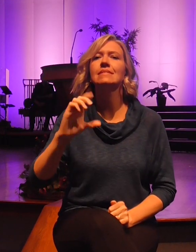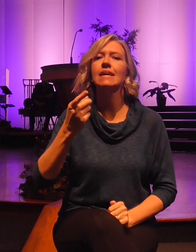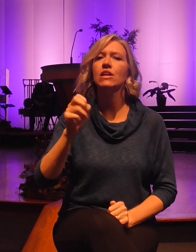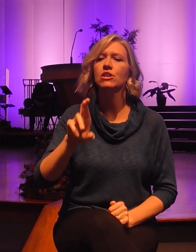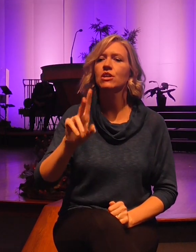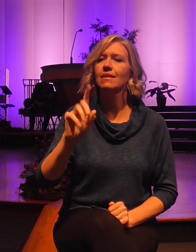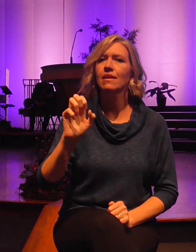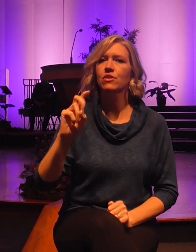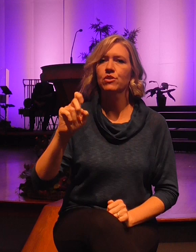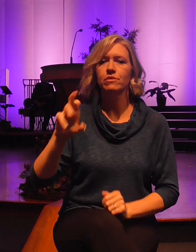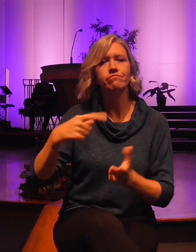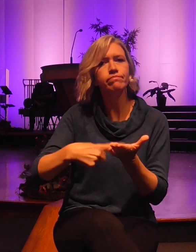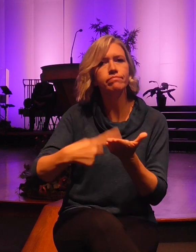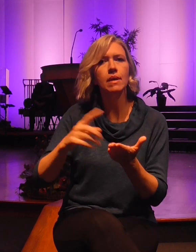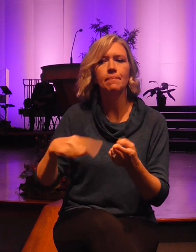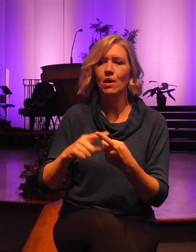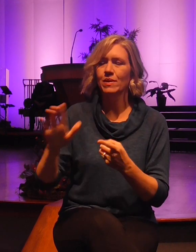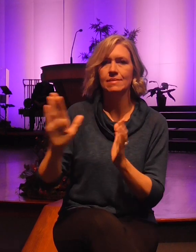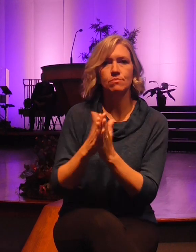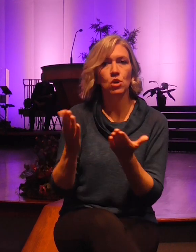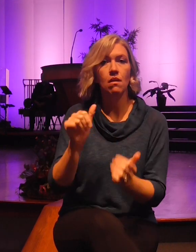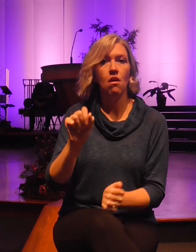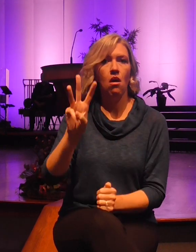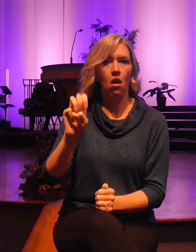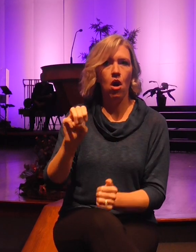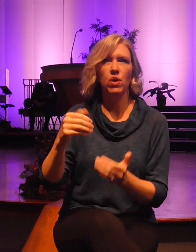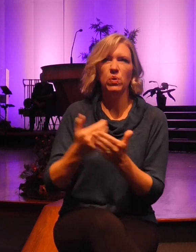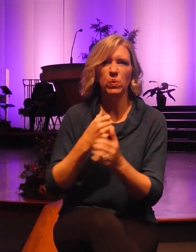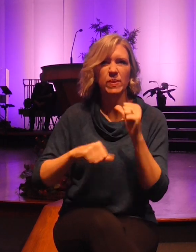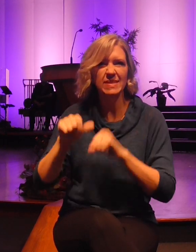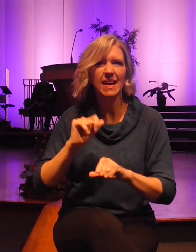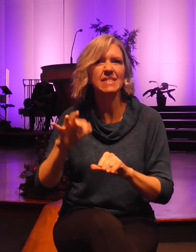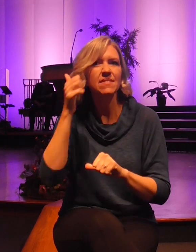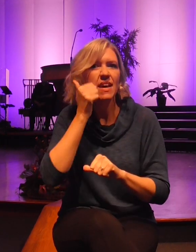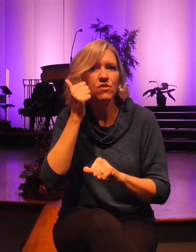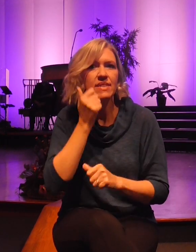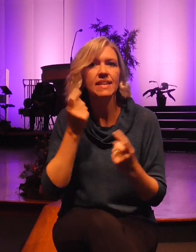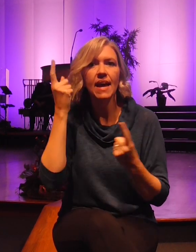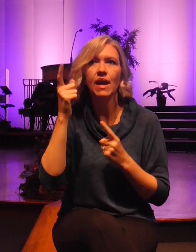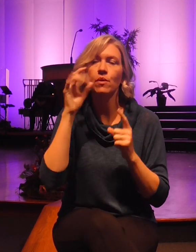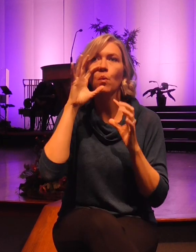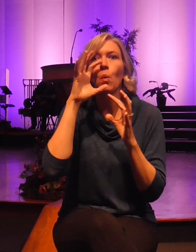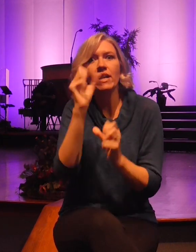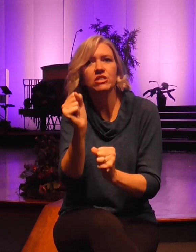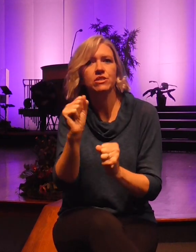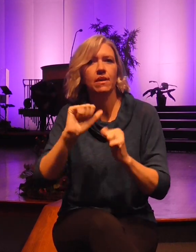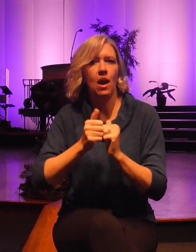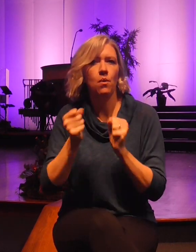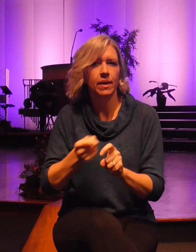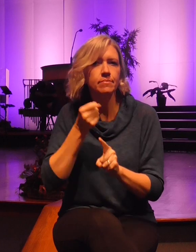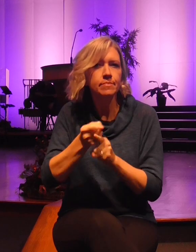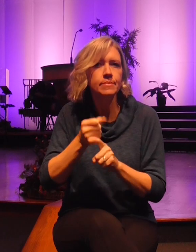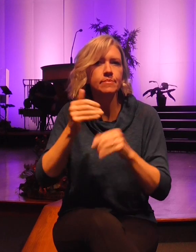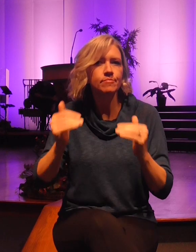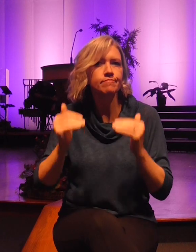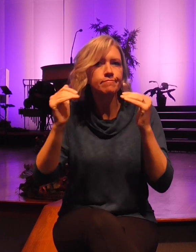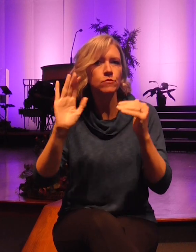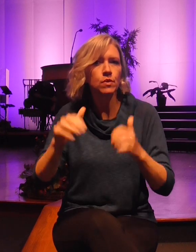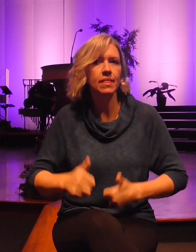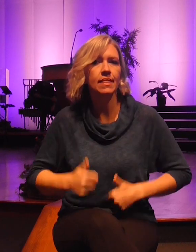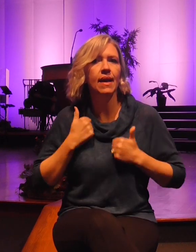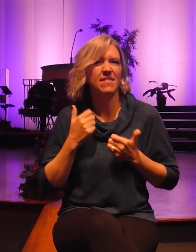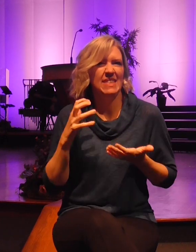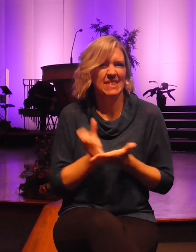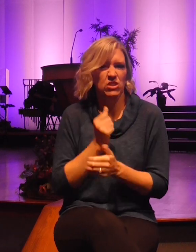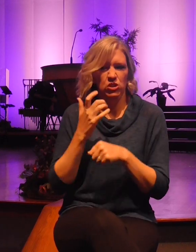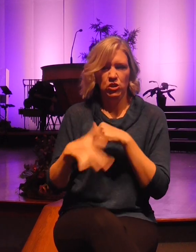the new science of everyday wonder and how it can transform your life. And be sure to take advantage of early bird pricing. Do you ever wonder